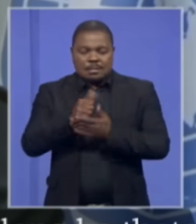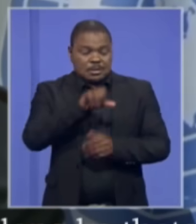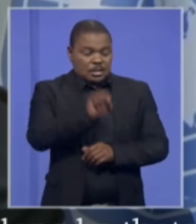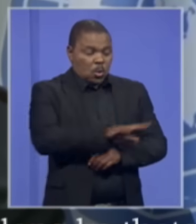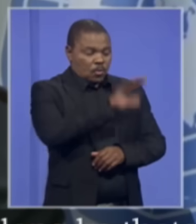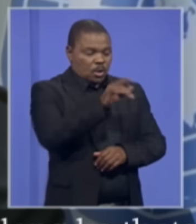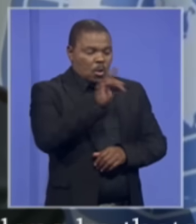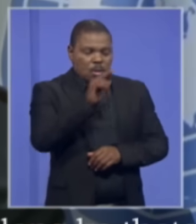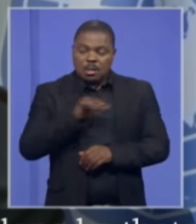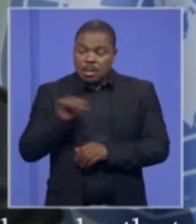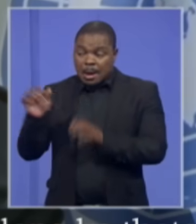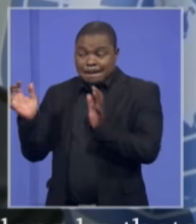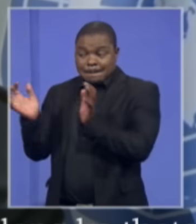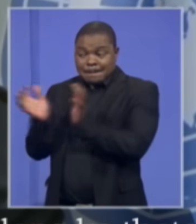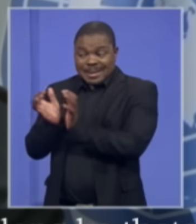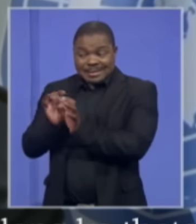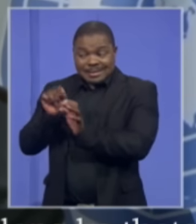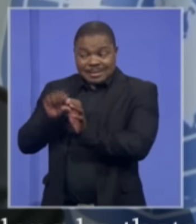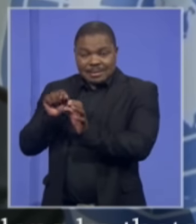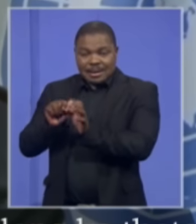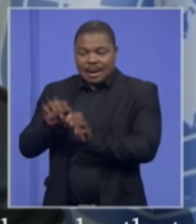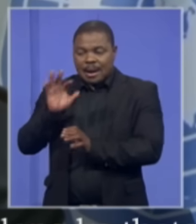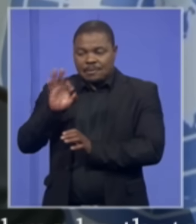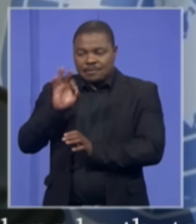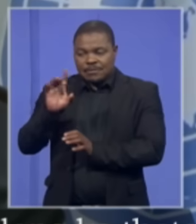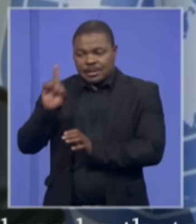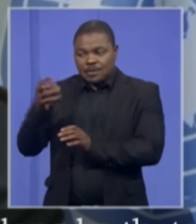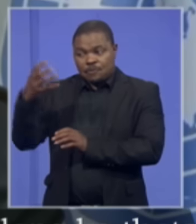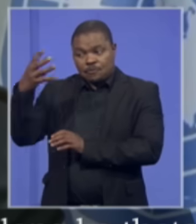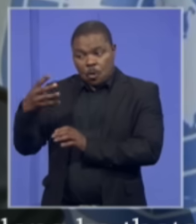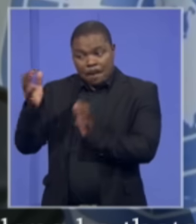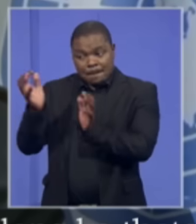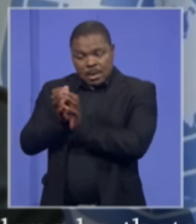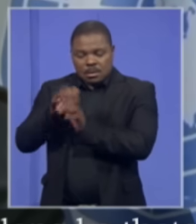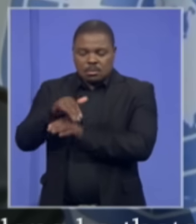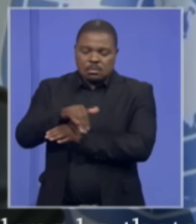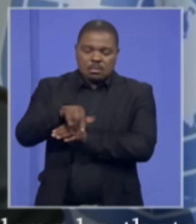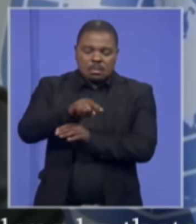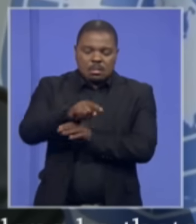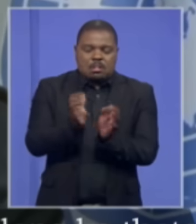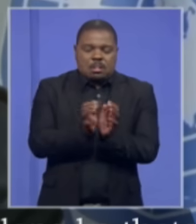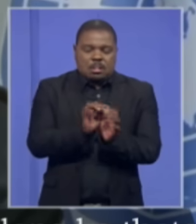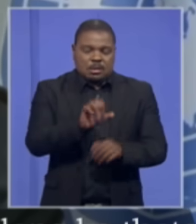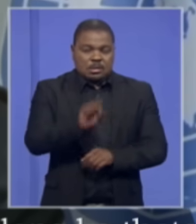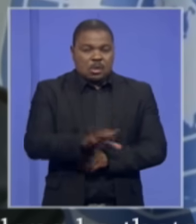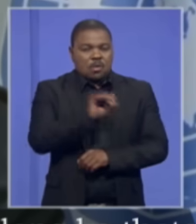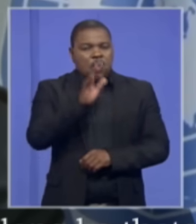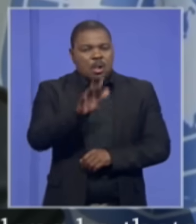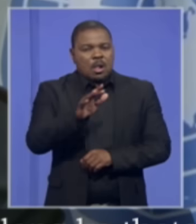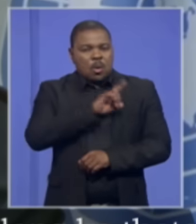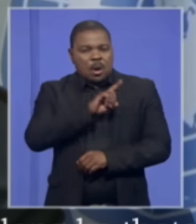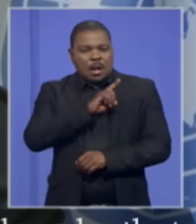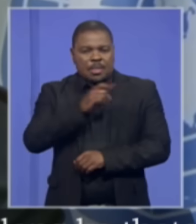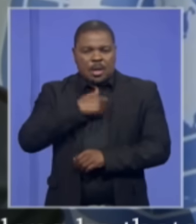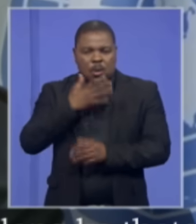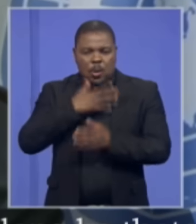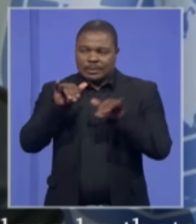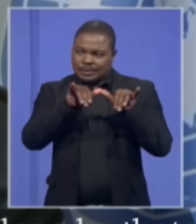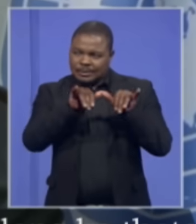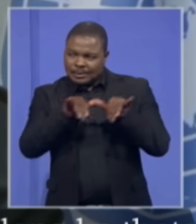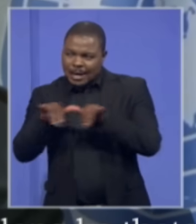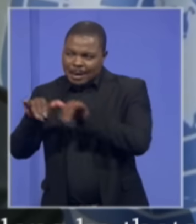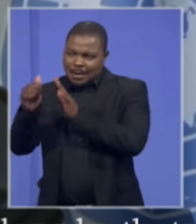side event at the FFD4 under the theme Forging a Common Agenda